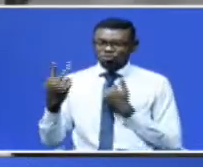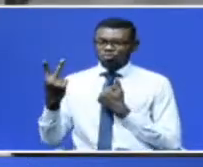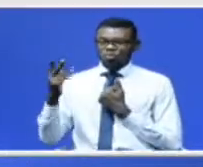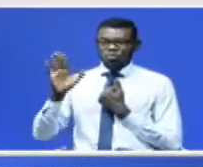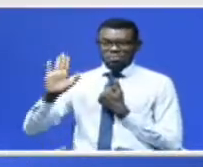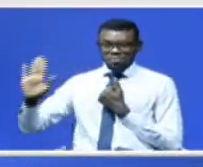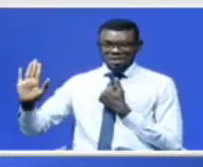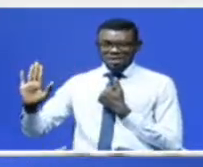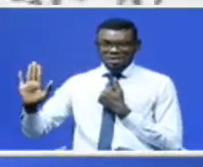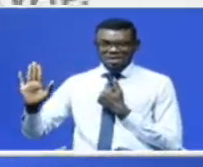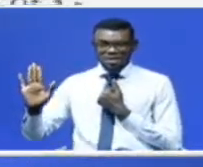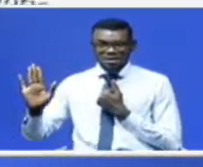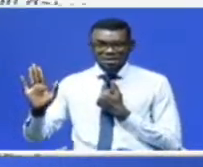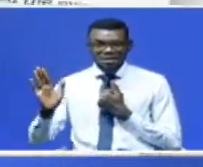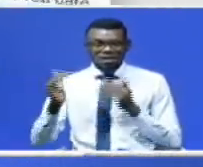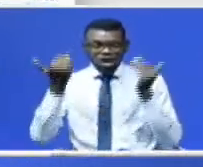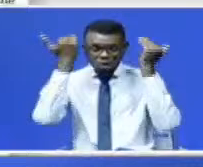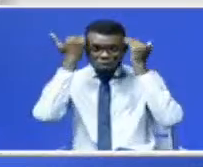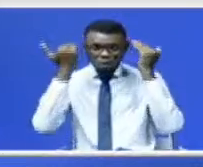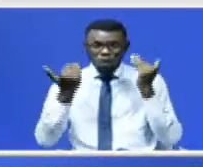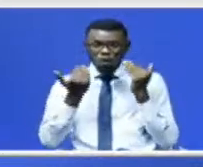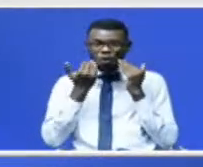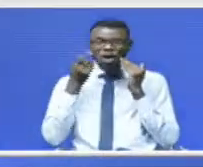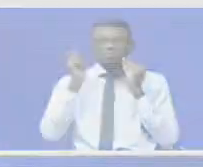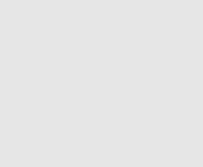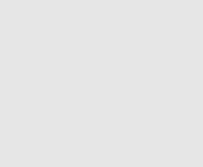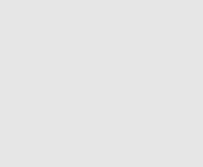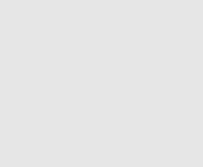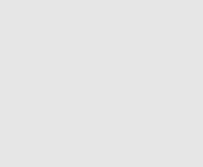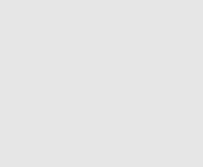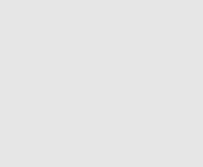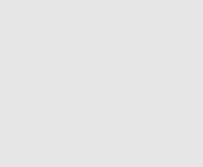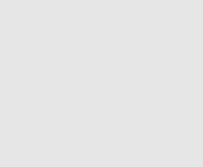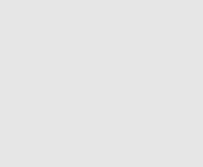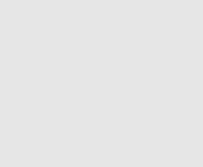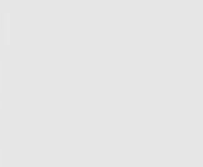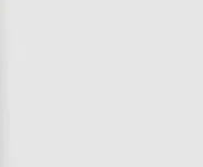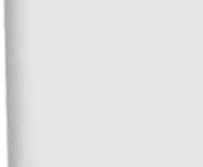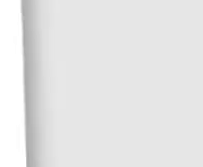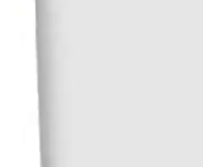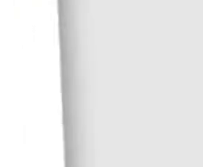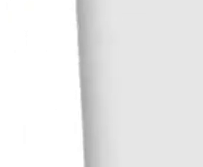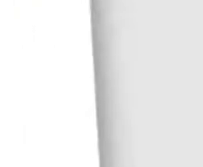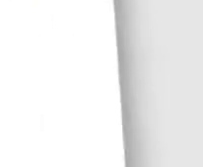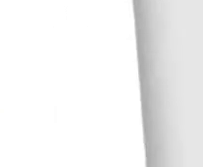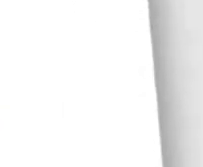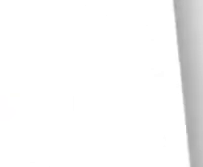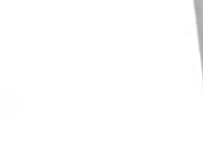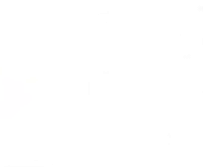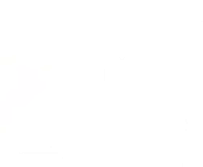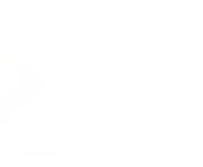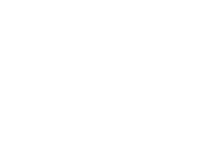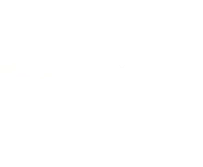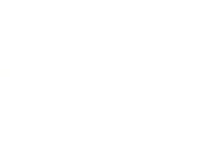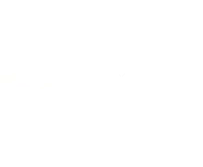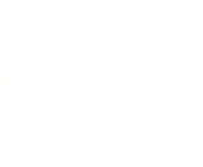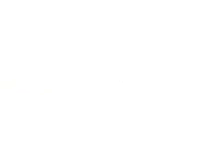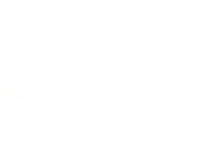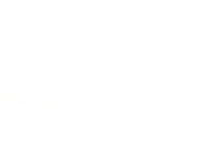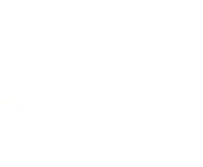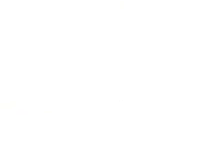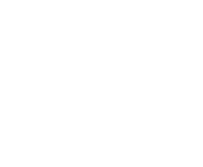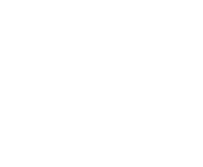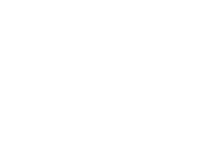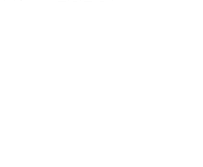children. Magistrate Agnes Makau ordered the application be certified as urgent, stopping the burial